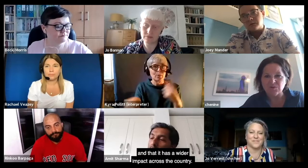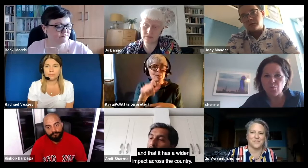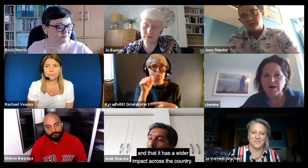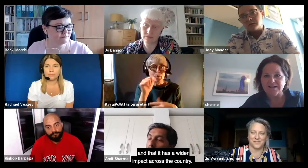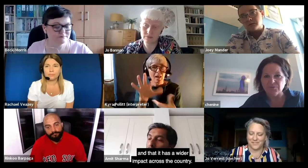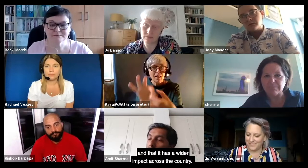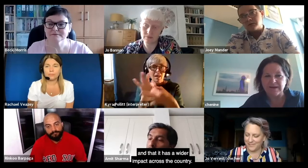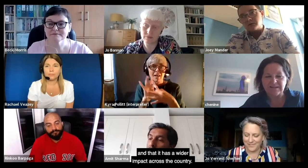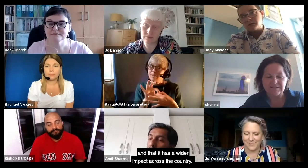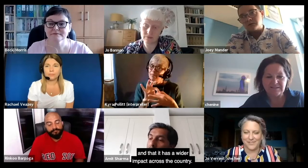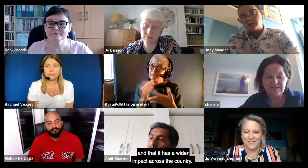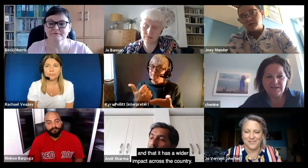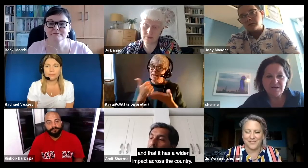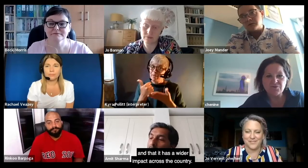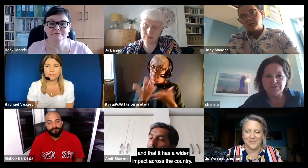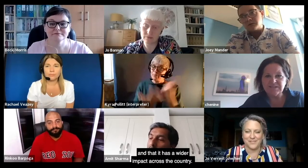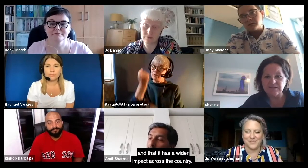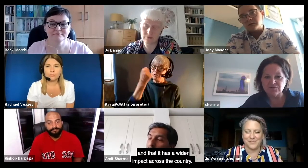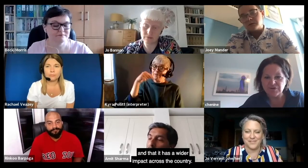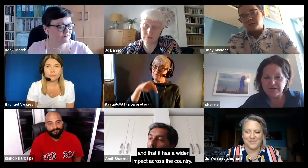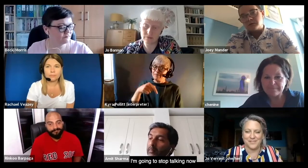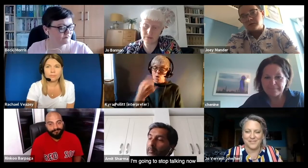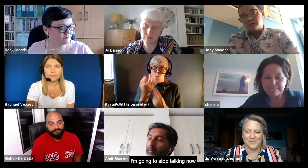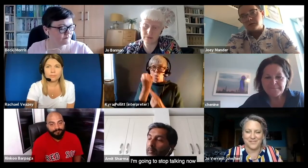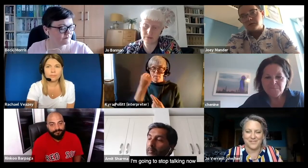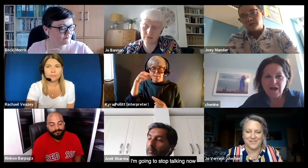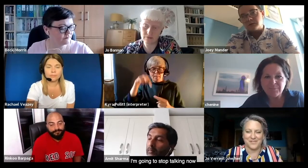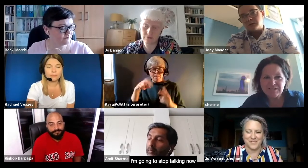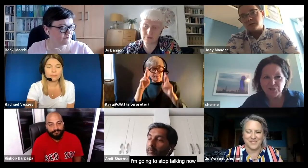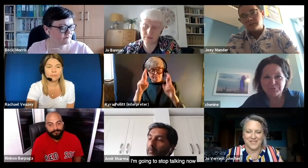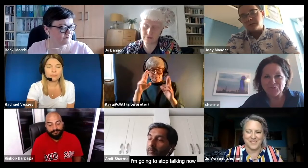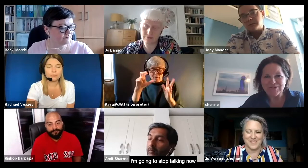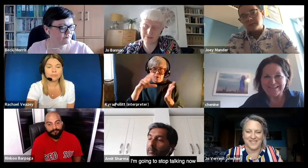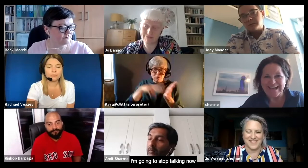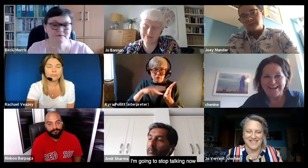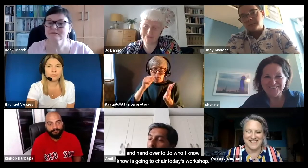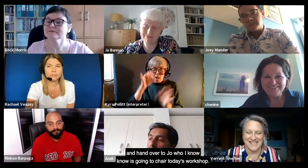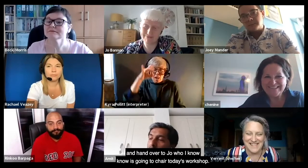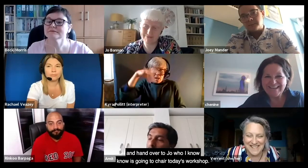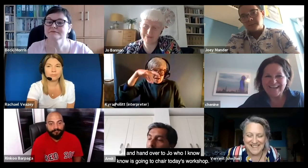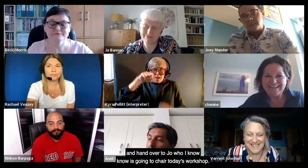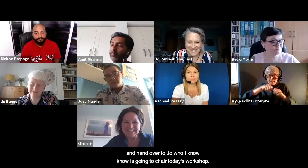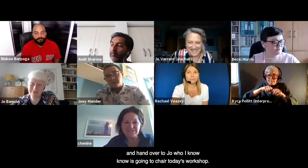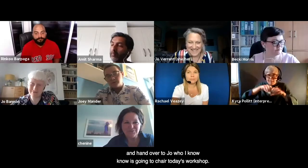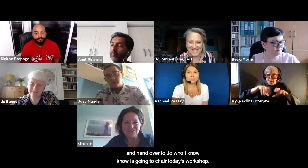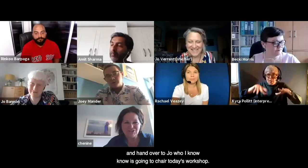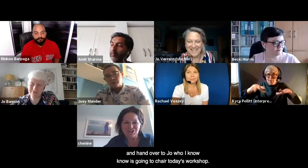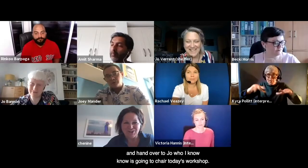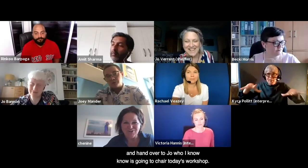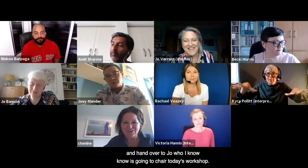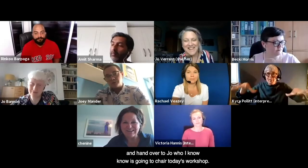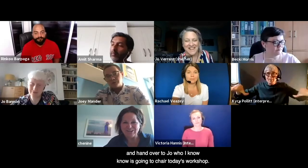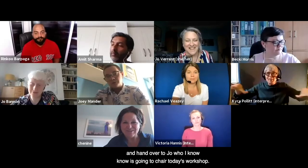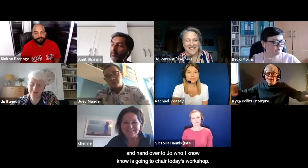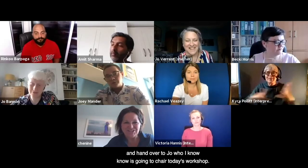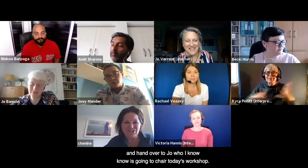it has a wider impact across the country. I'm going to stop talking now and hand over to Joe,